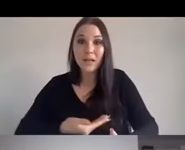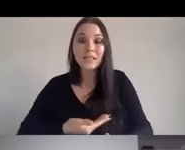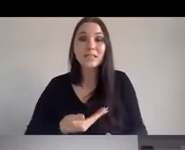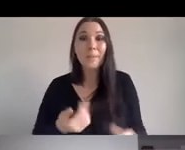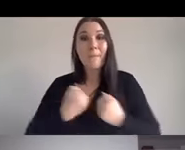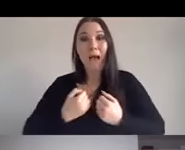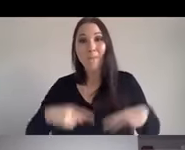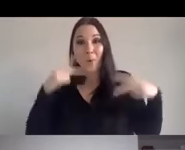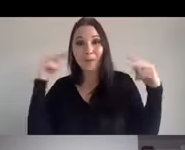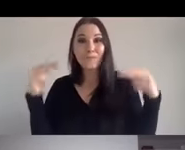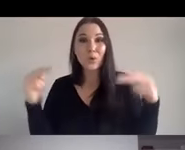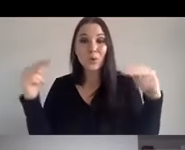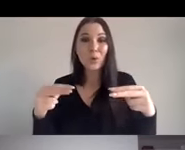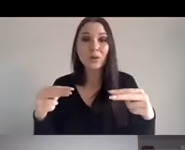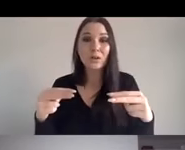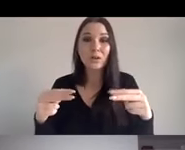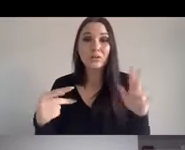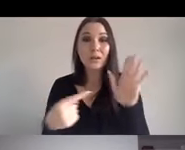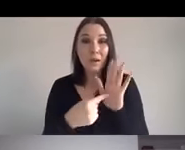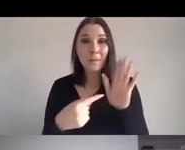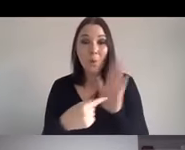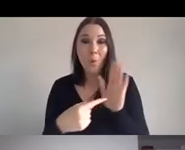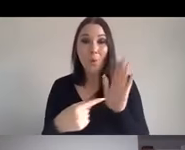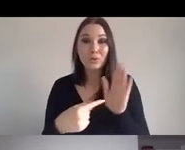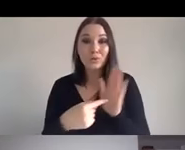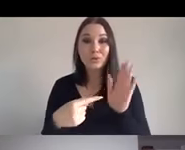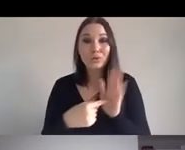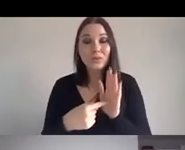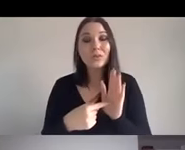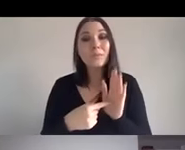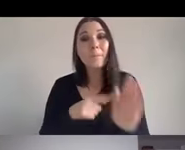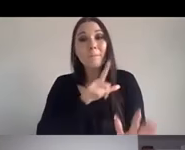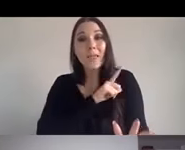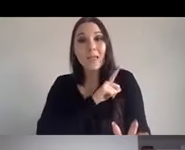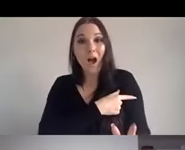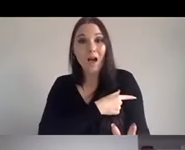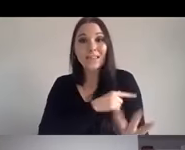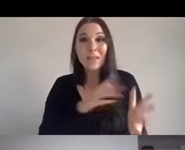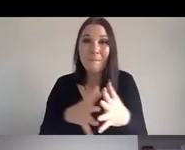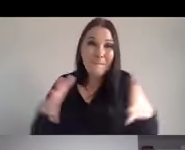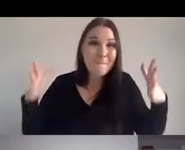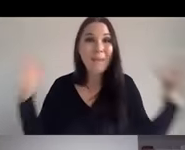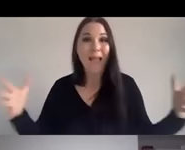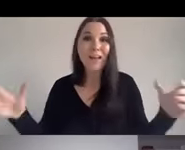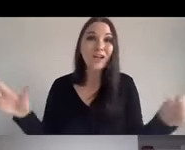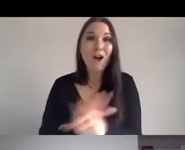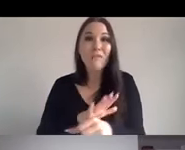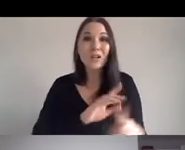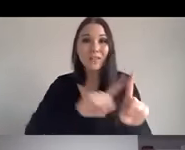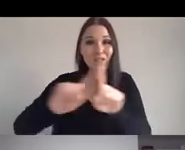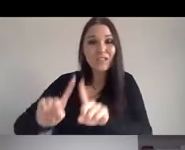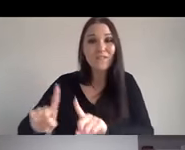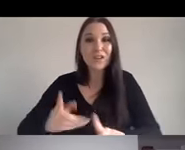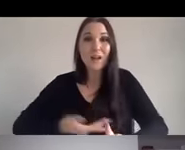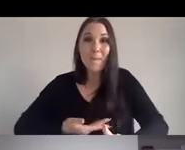point of view, really important. On the other hand, I see it's also really important because it's such a big field, really, to cooperate with different companies. That's what we do a